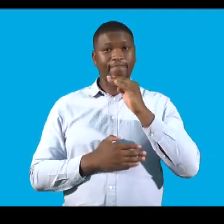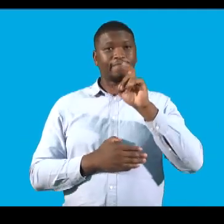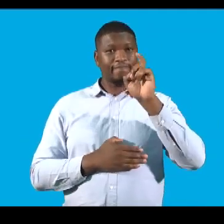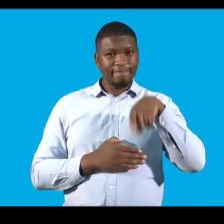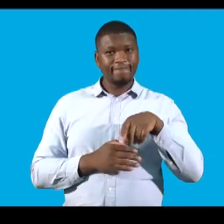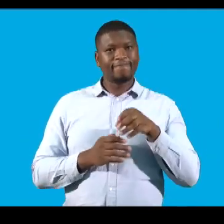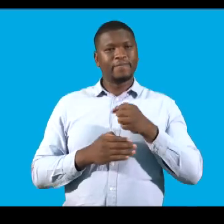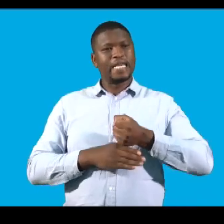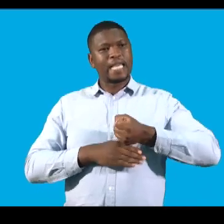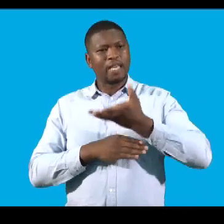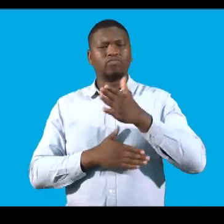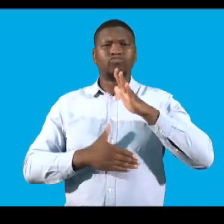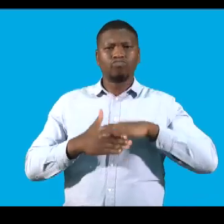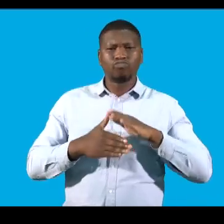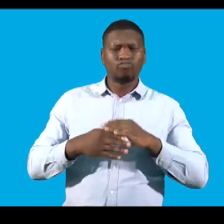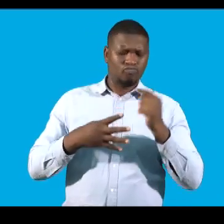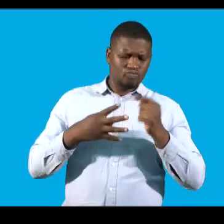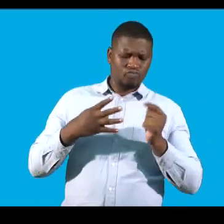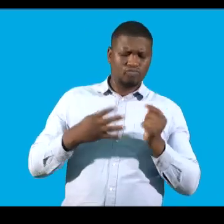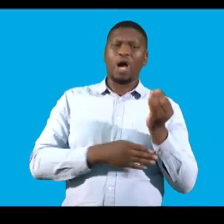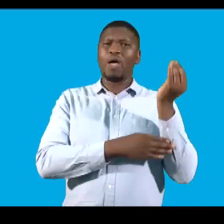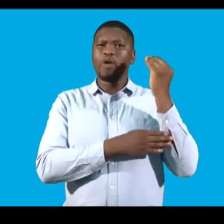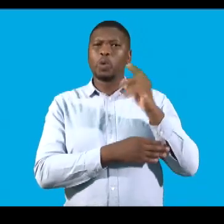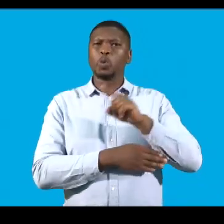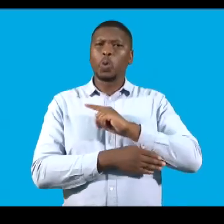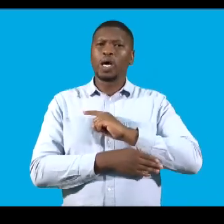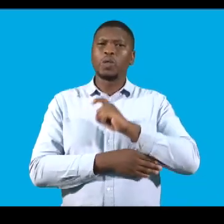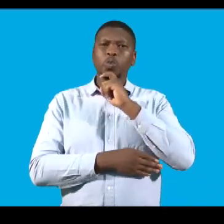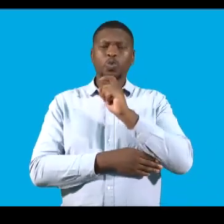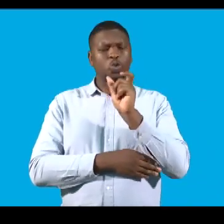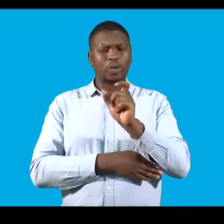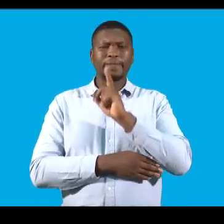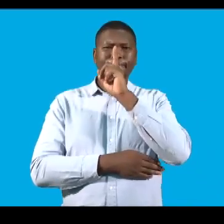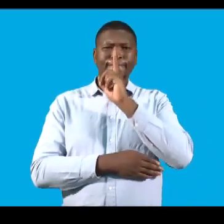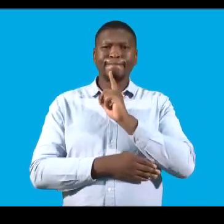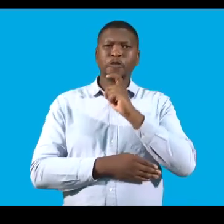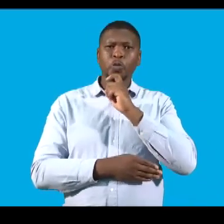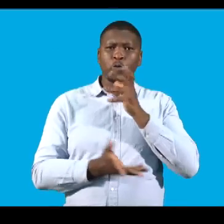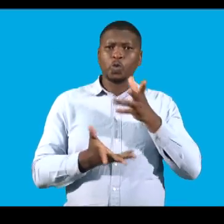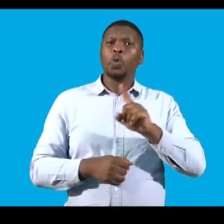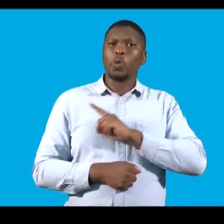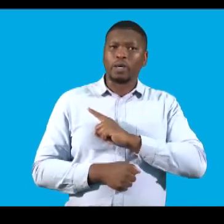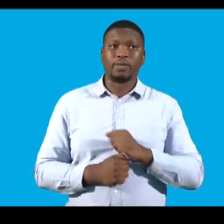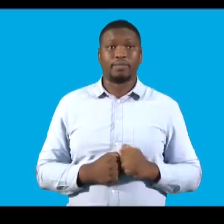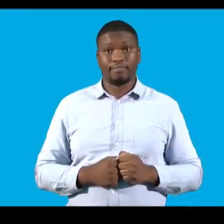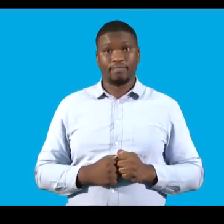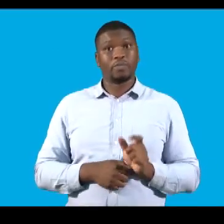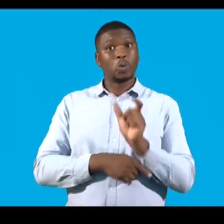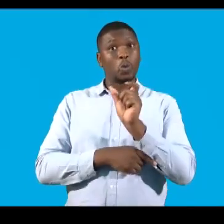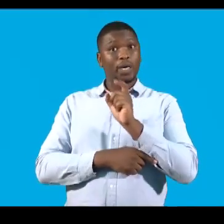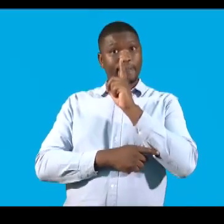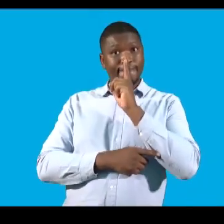to provide some details as to why the word silence is being used. The